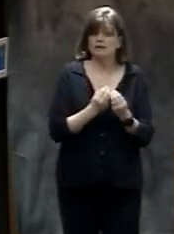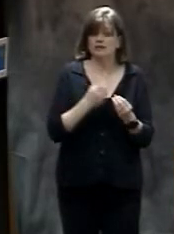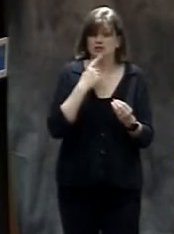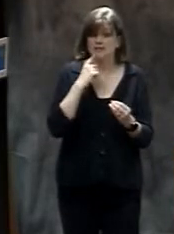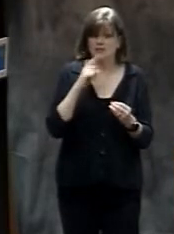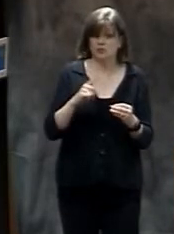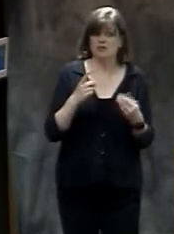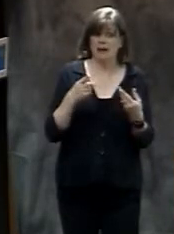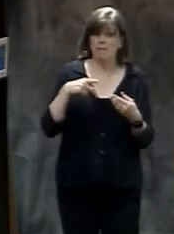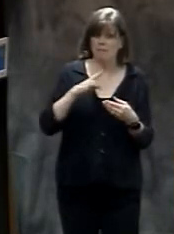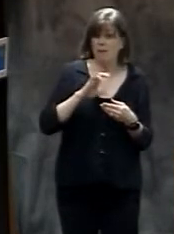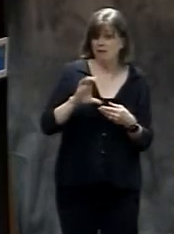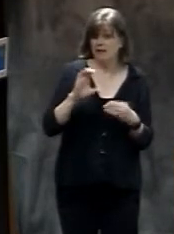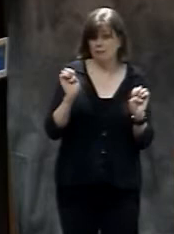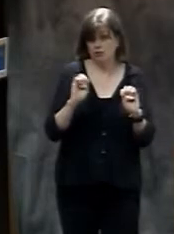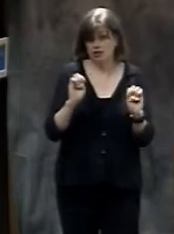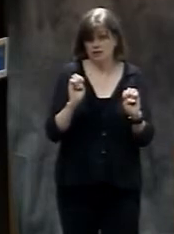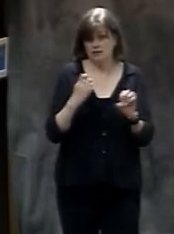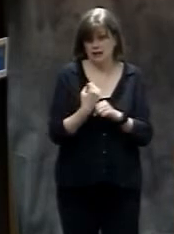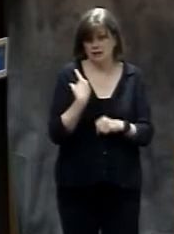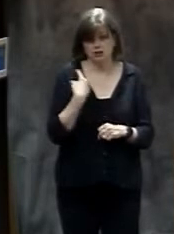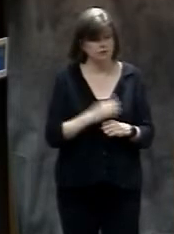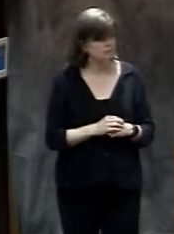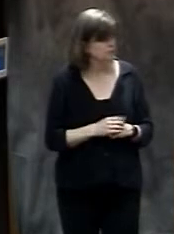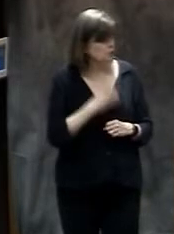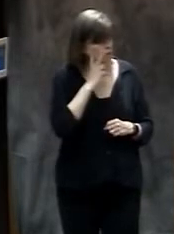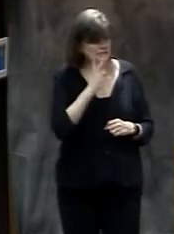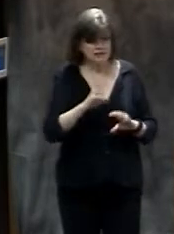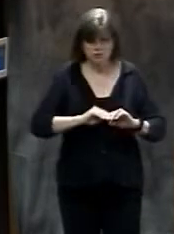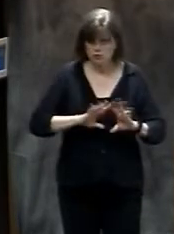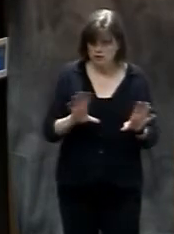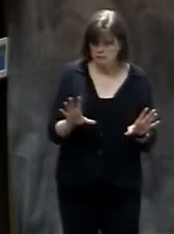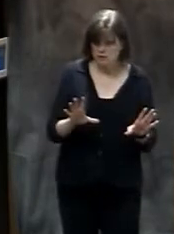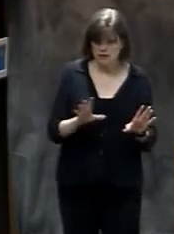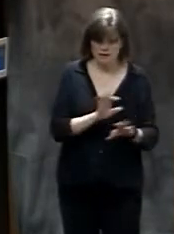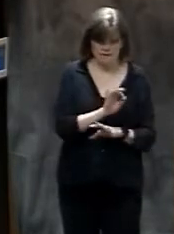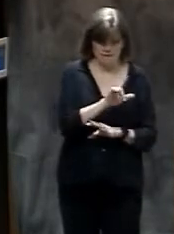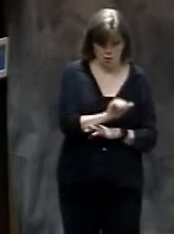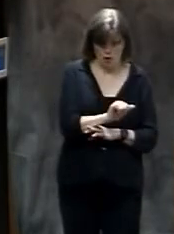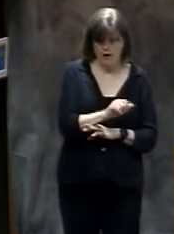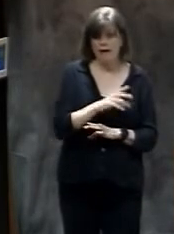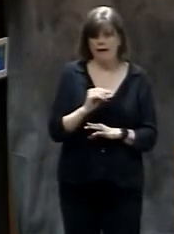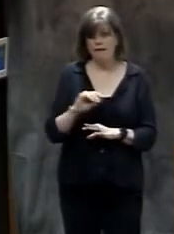seen transmission in Florida, as well as Texas in the continental United States.